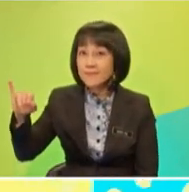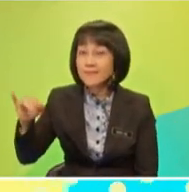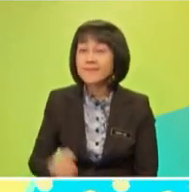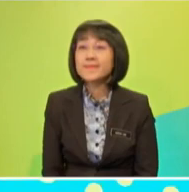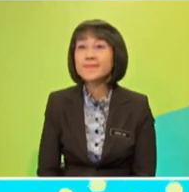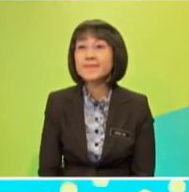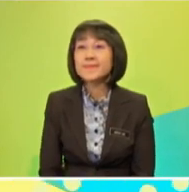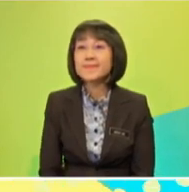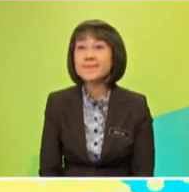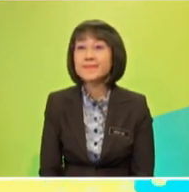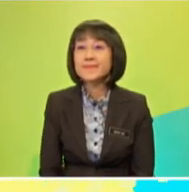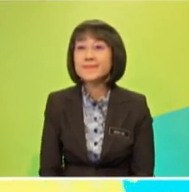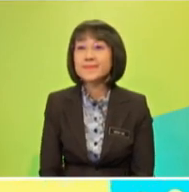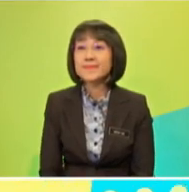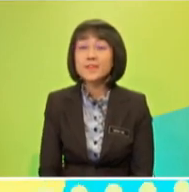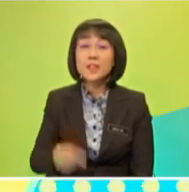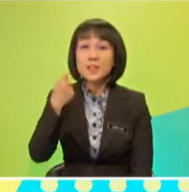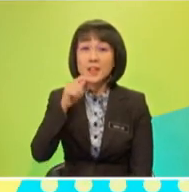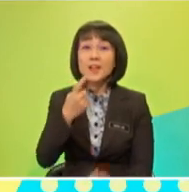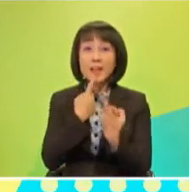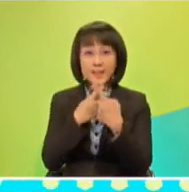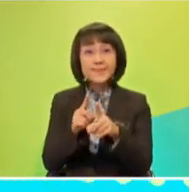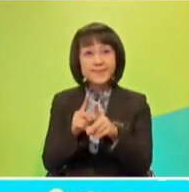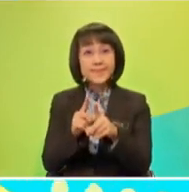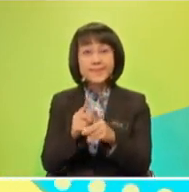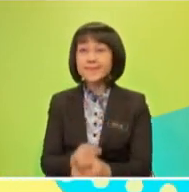And can we call Teshna?